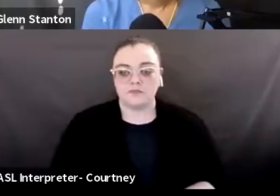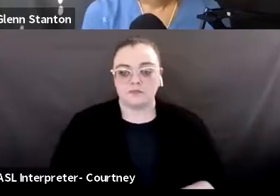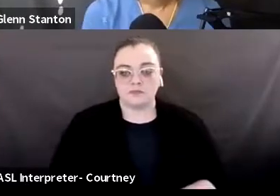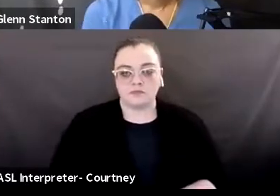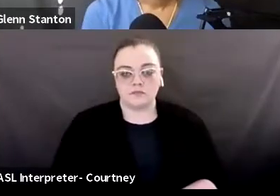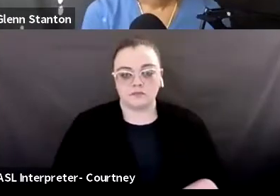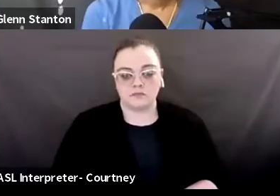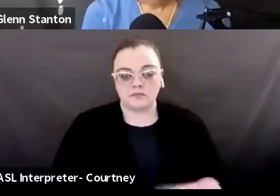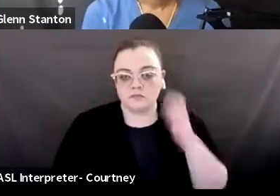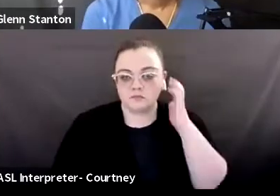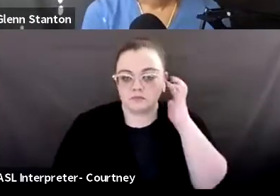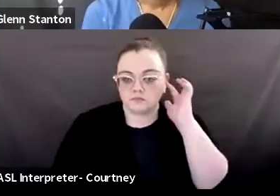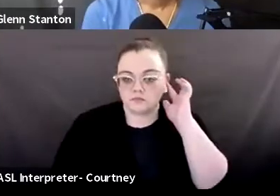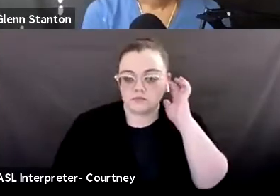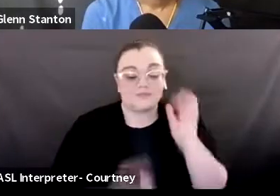Thank you, Renee.